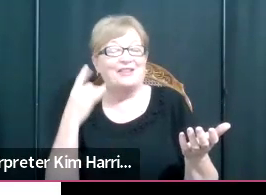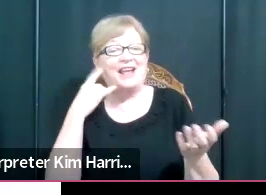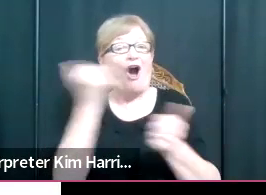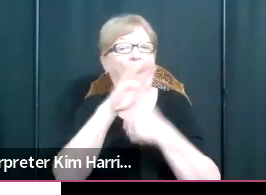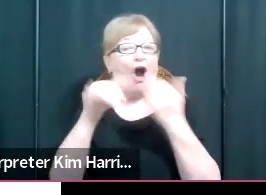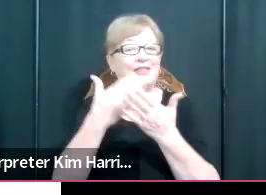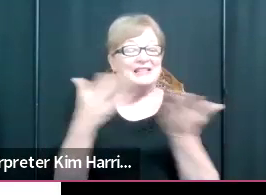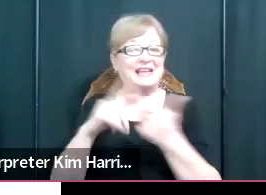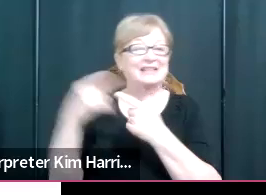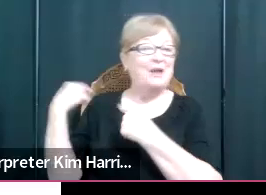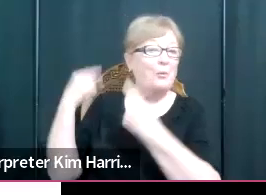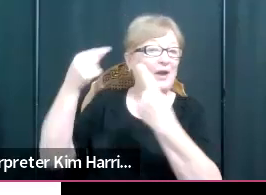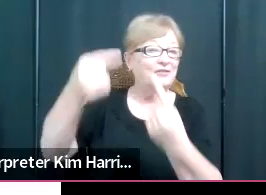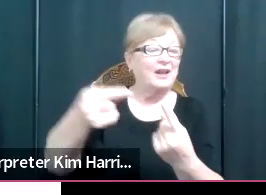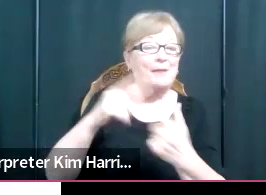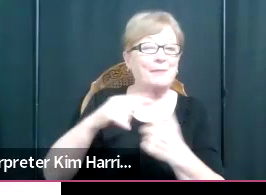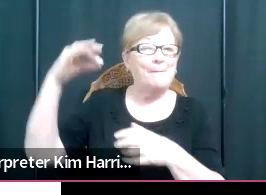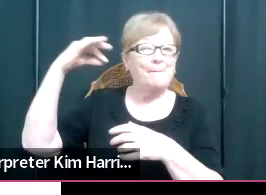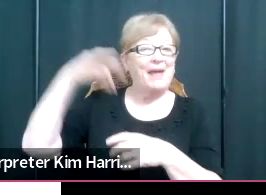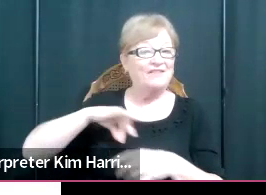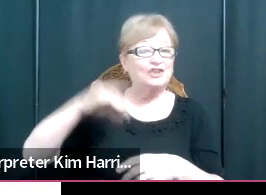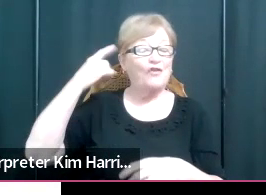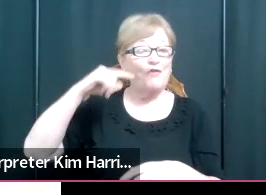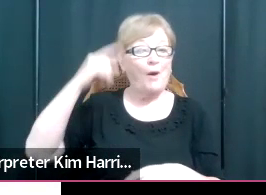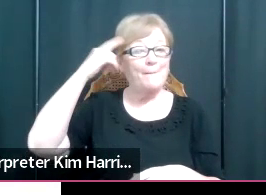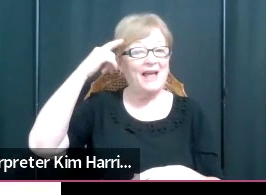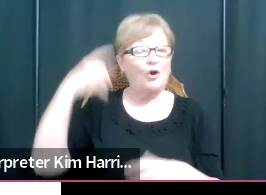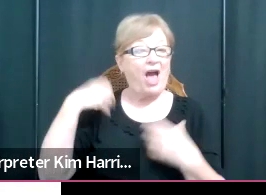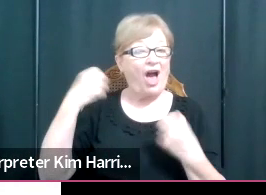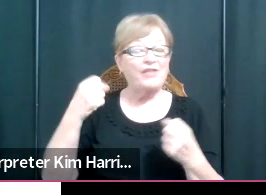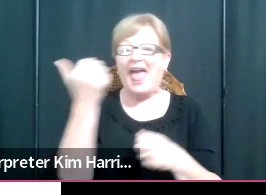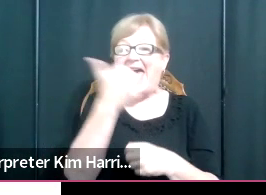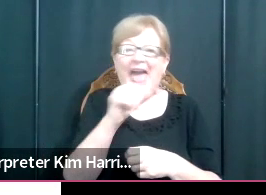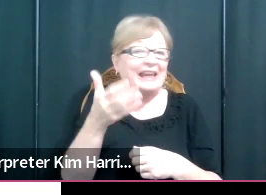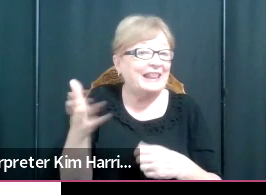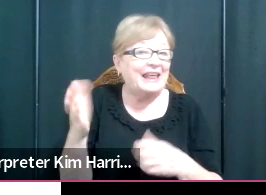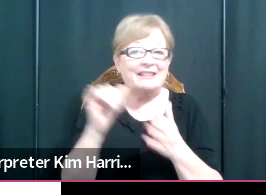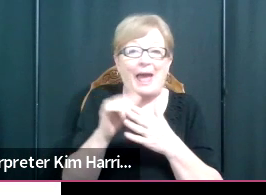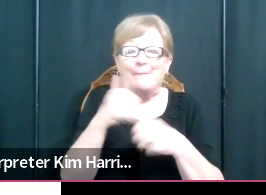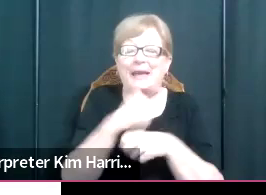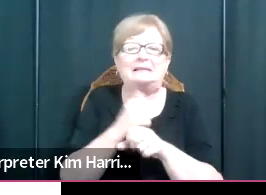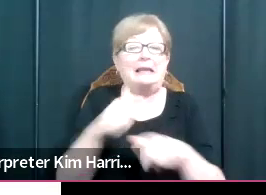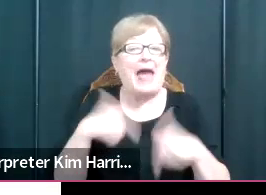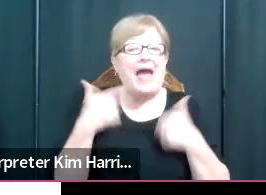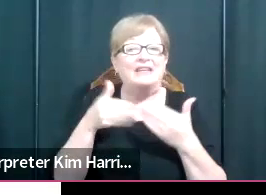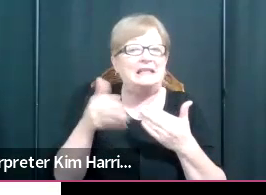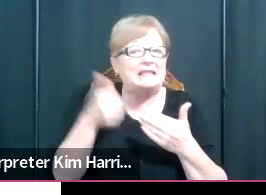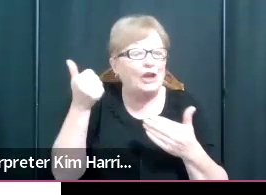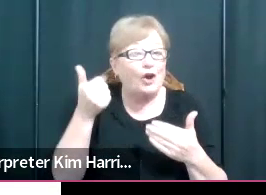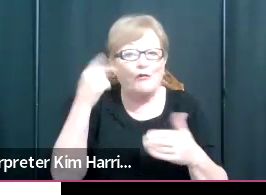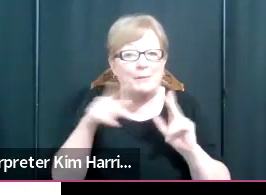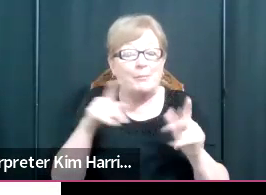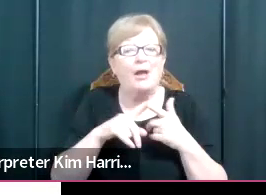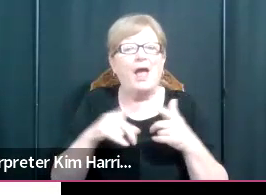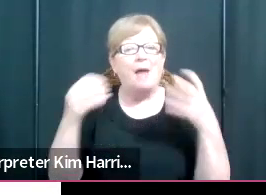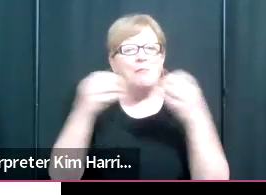far can be beneficial for mental health, because anything that makes life easier for folks and generally more